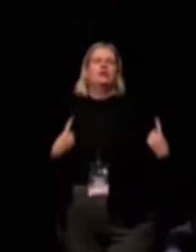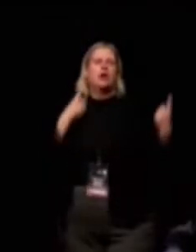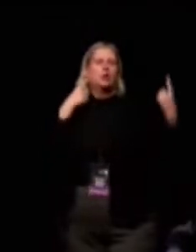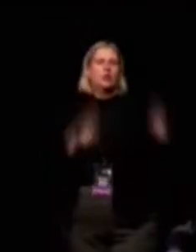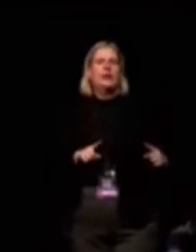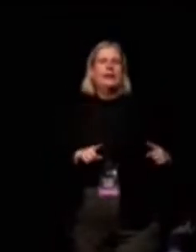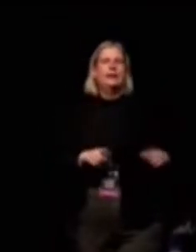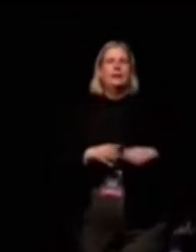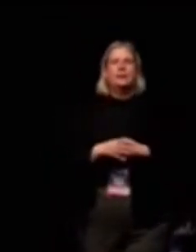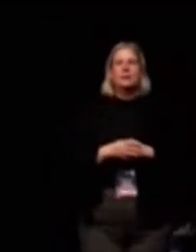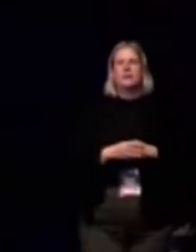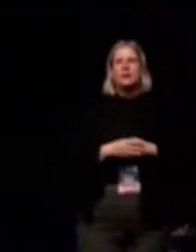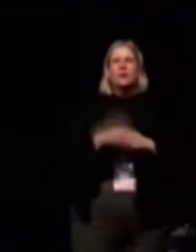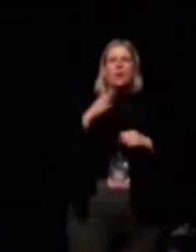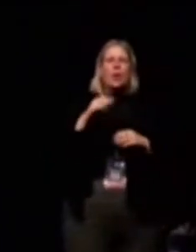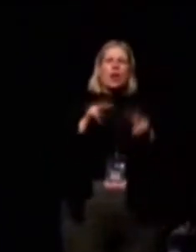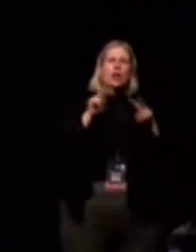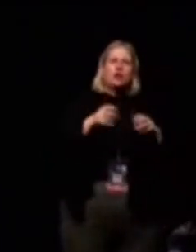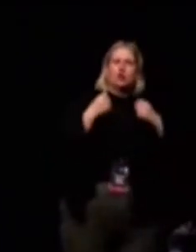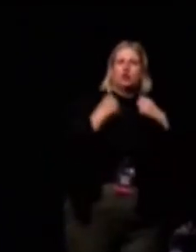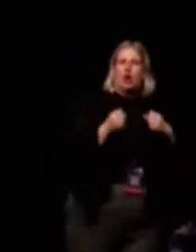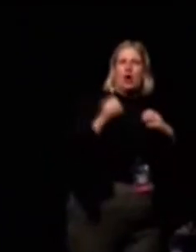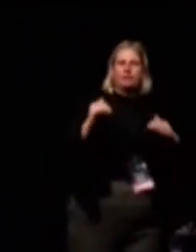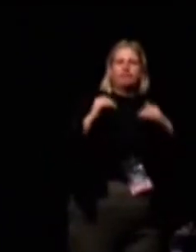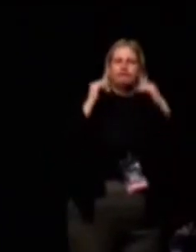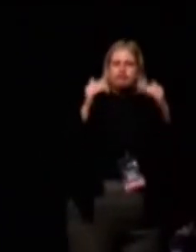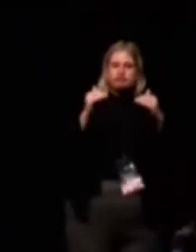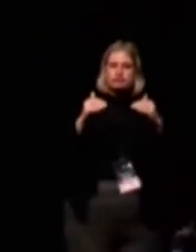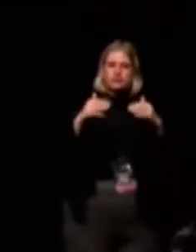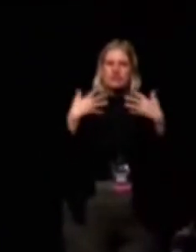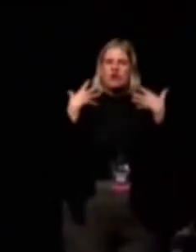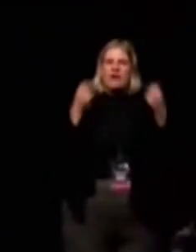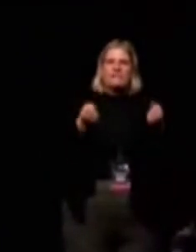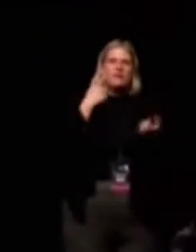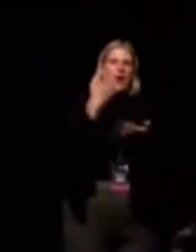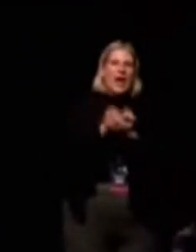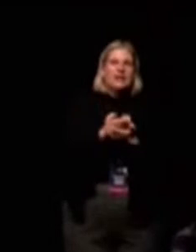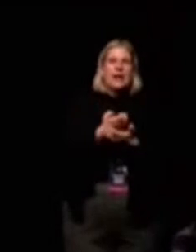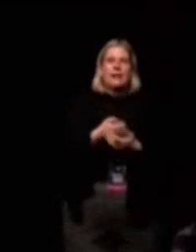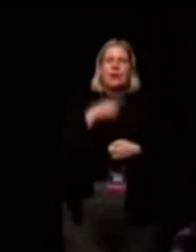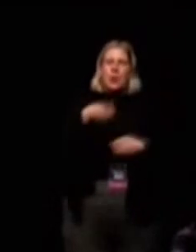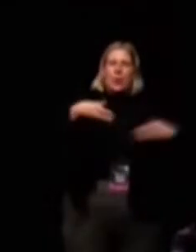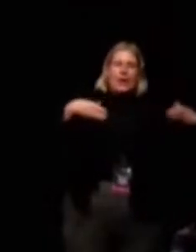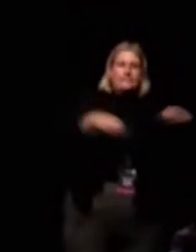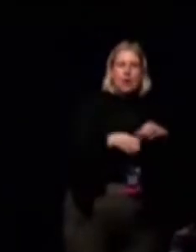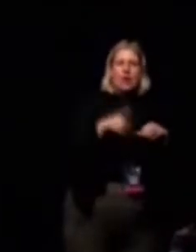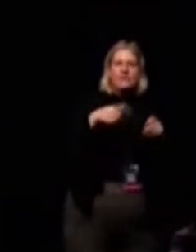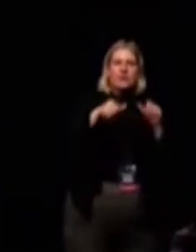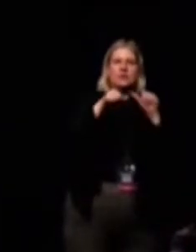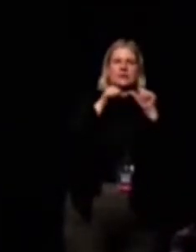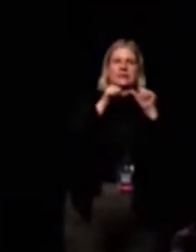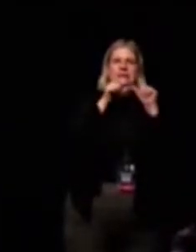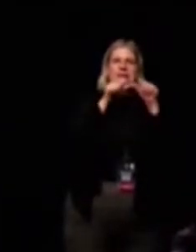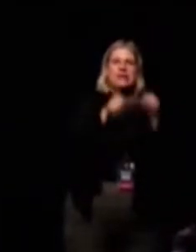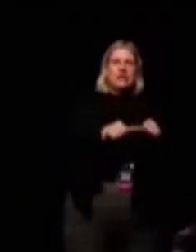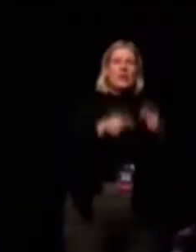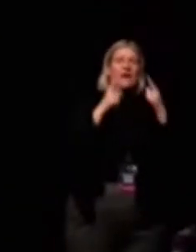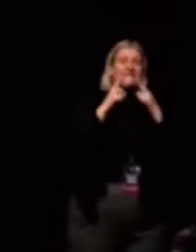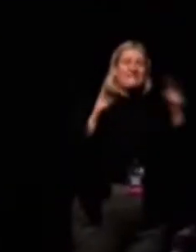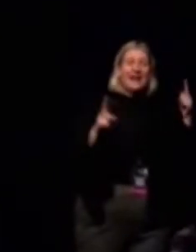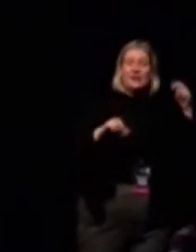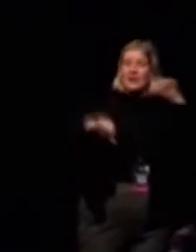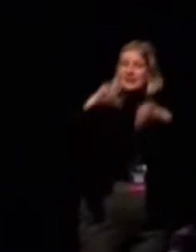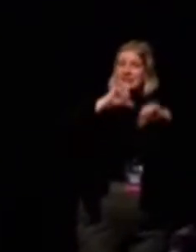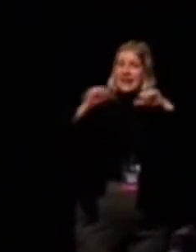equitable recovery and lift up our middle class and our most vulnerable. One party that'll continue our effective and